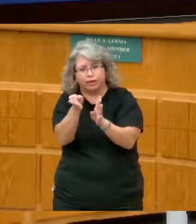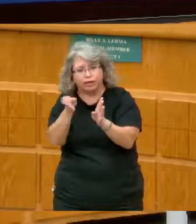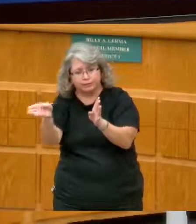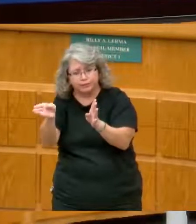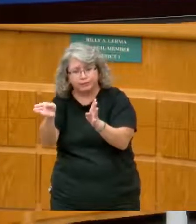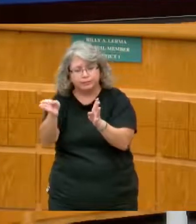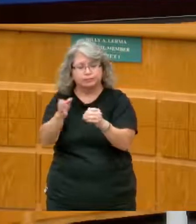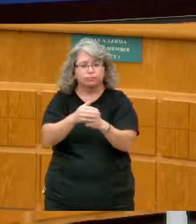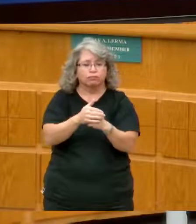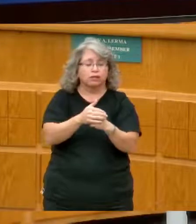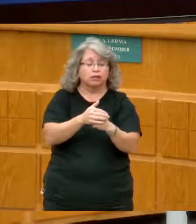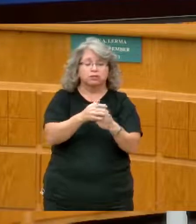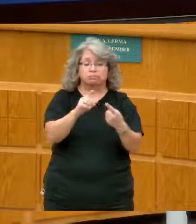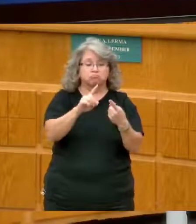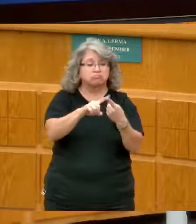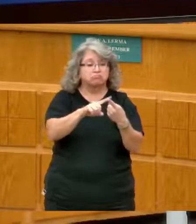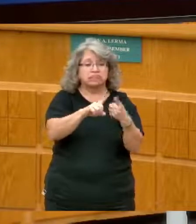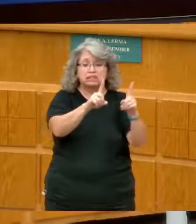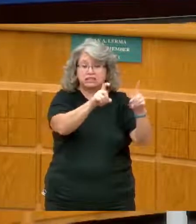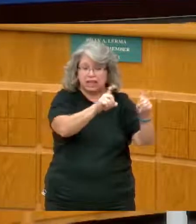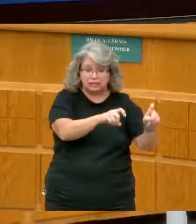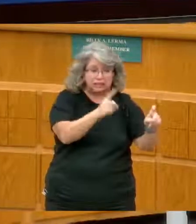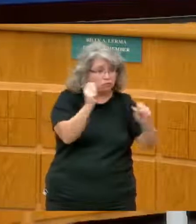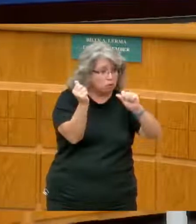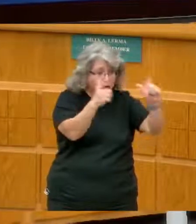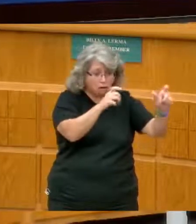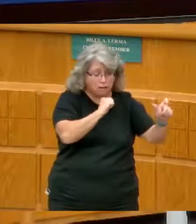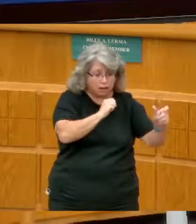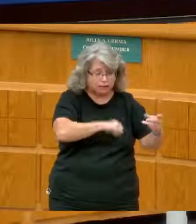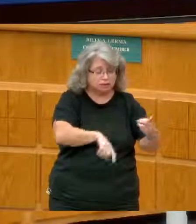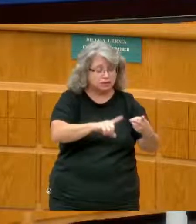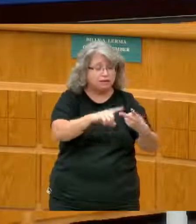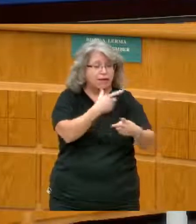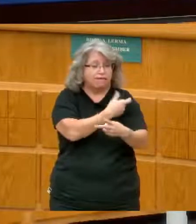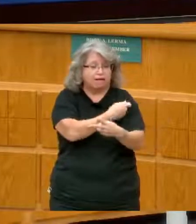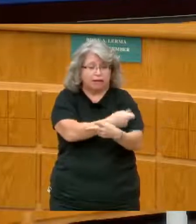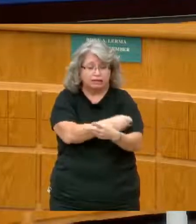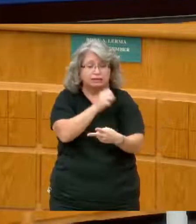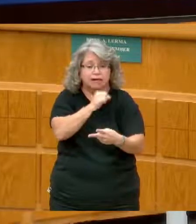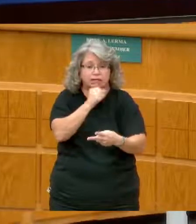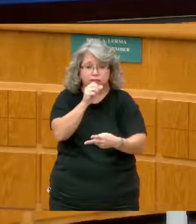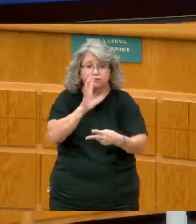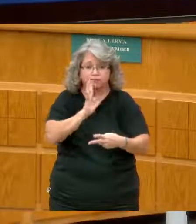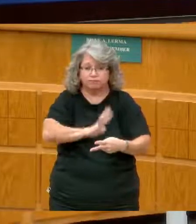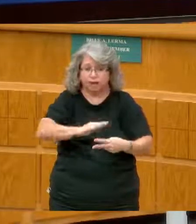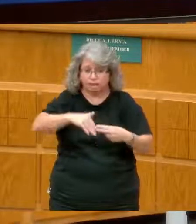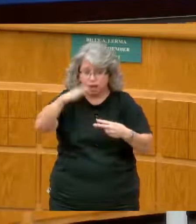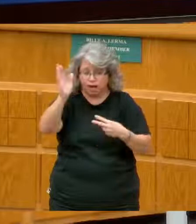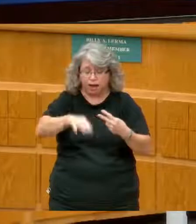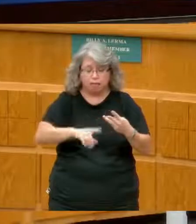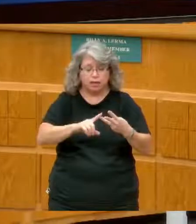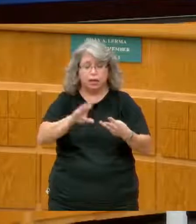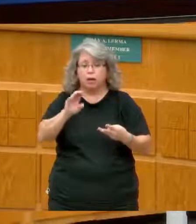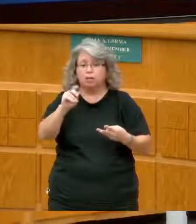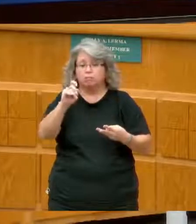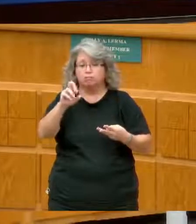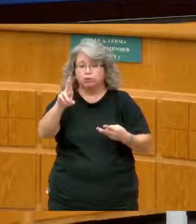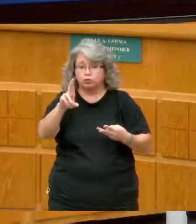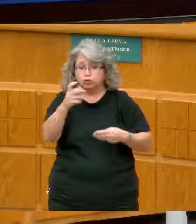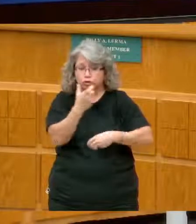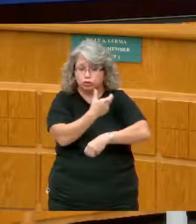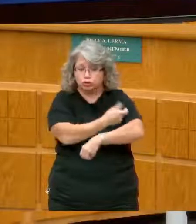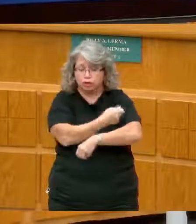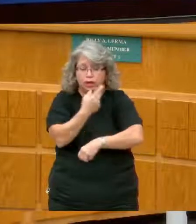for all ages, vaccines for ages 5 and up, and booster shots for ages 16 and